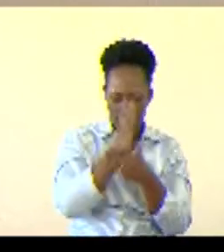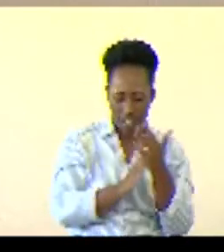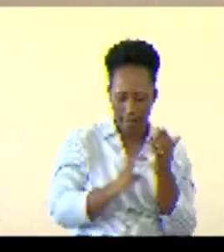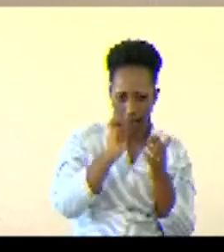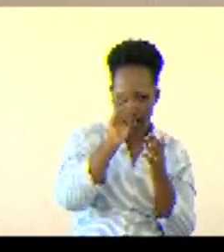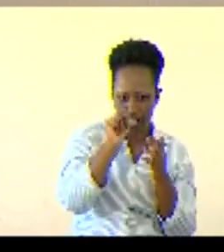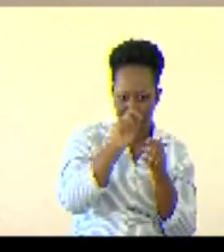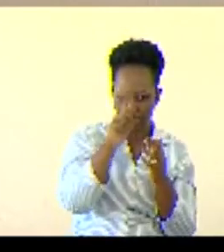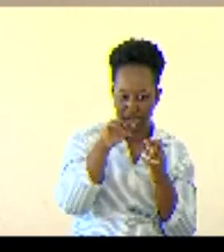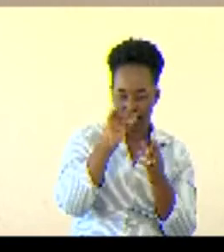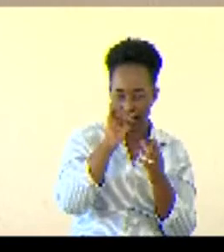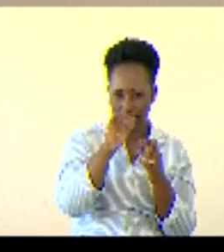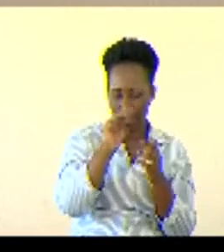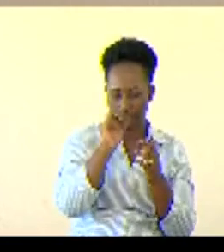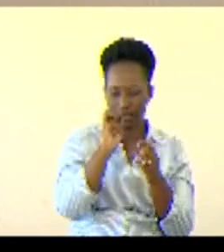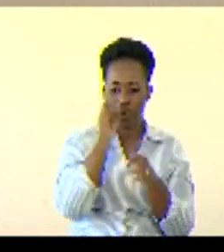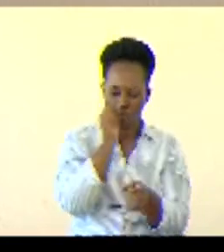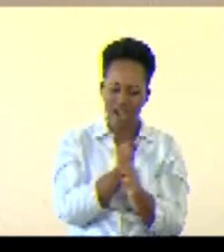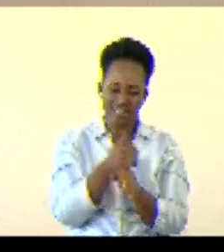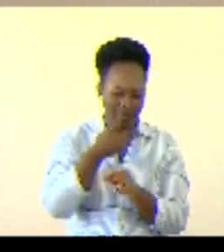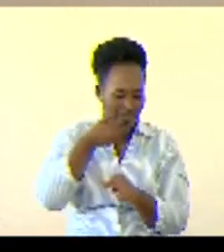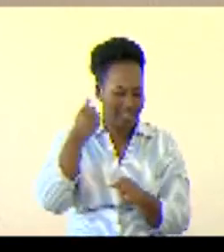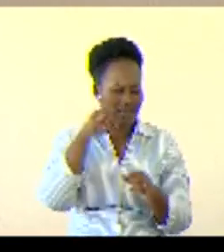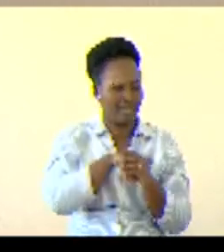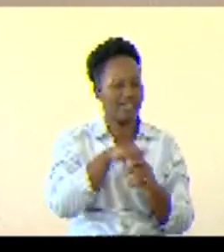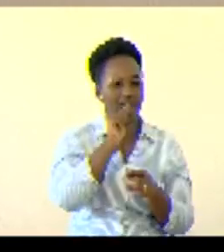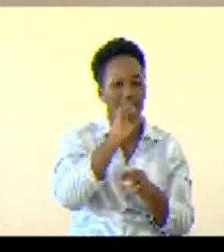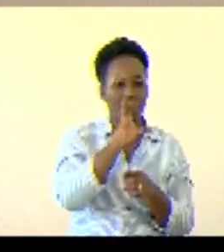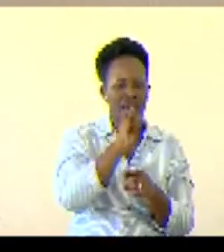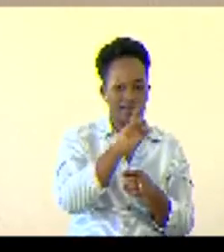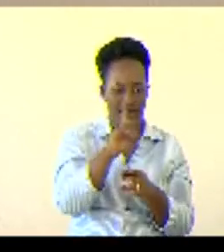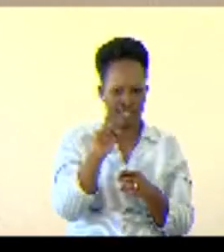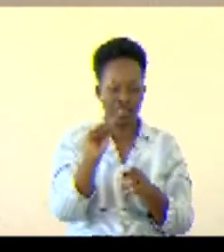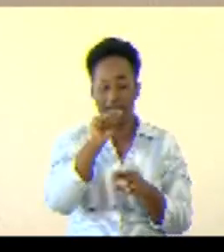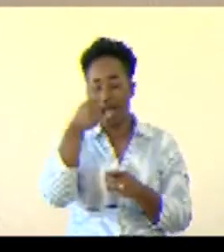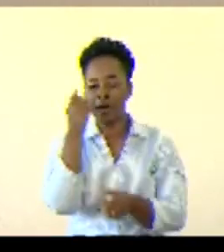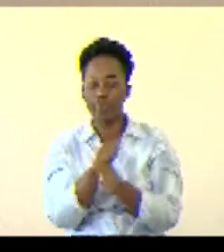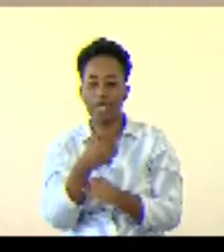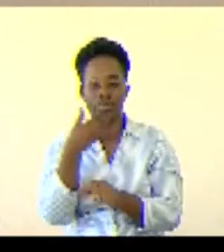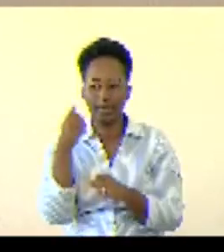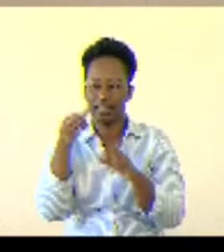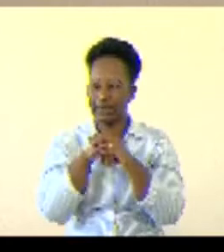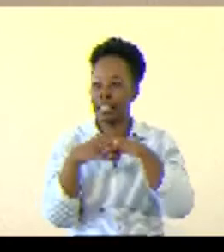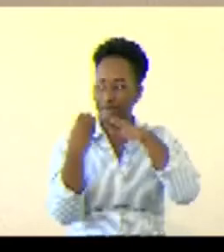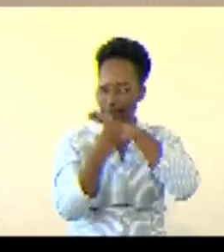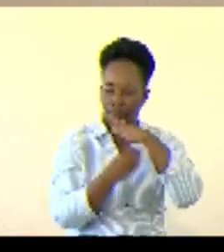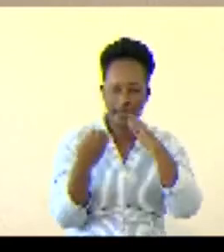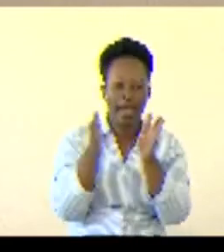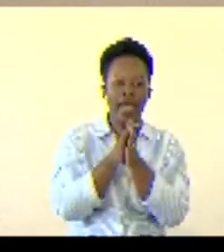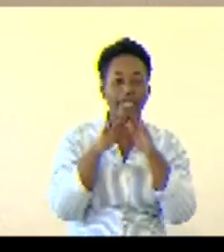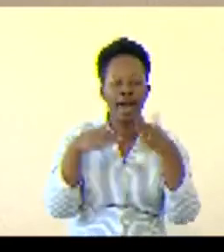best in acidic environment. Some, they work best in alkaline environment. And how are